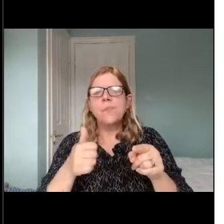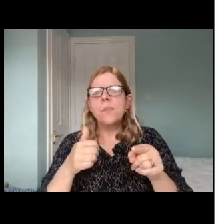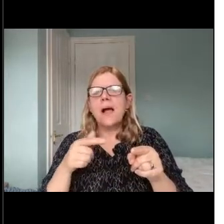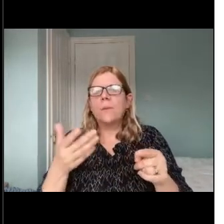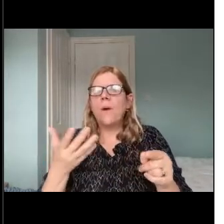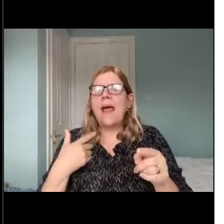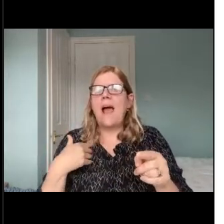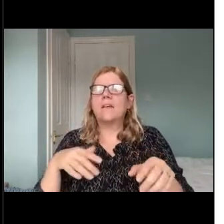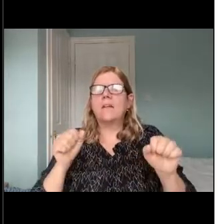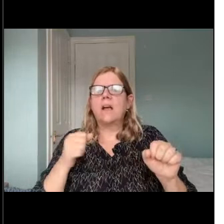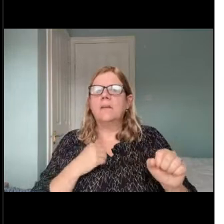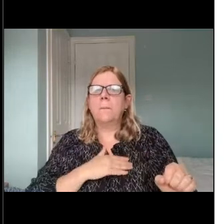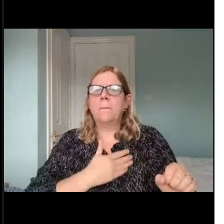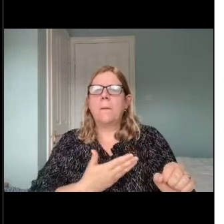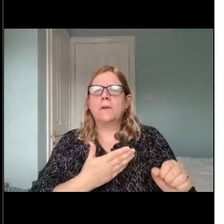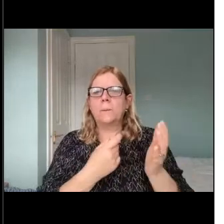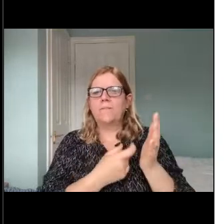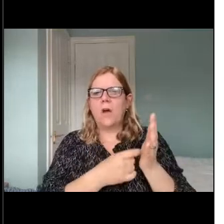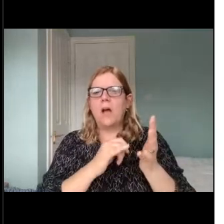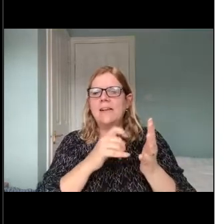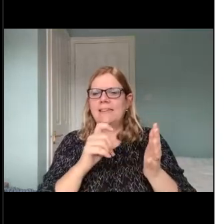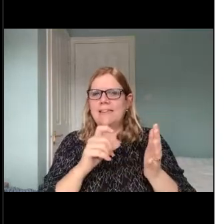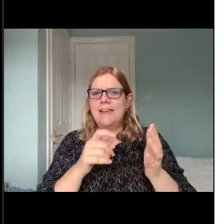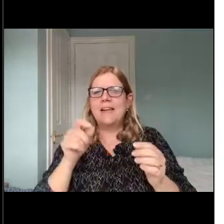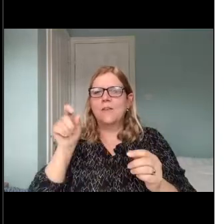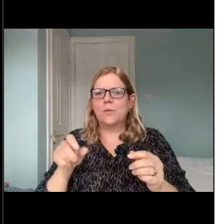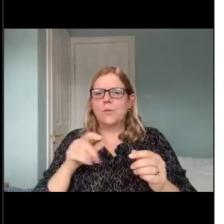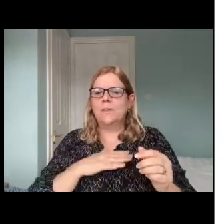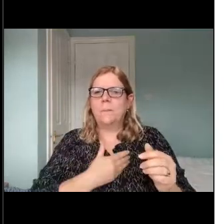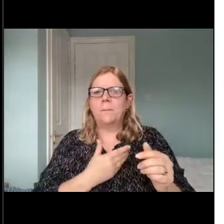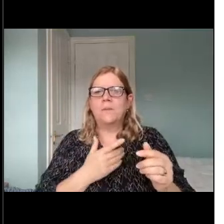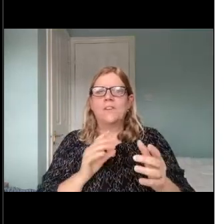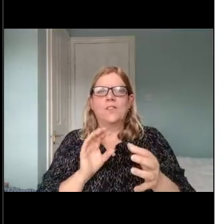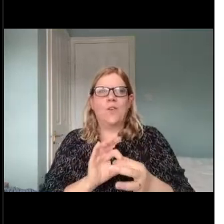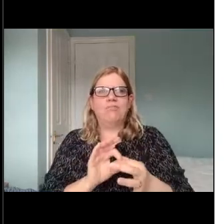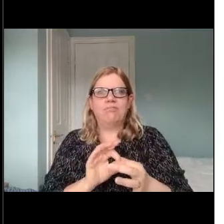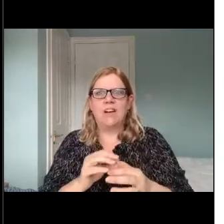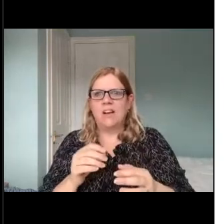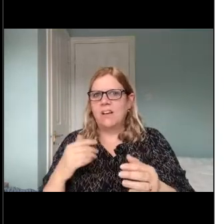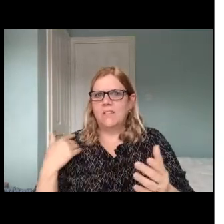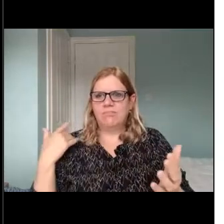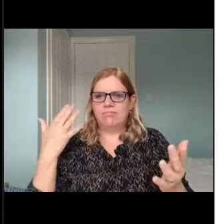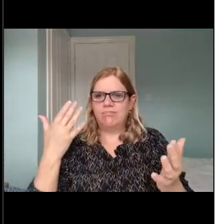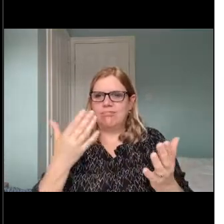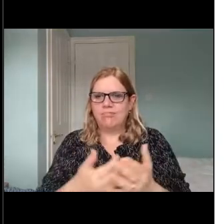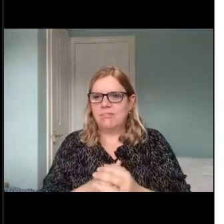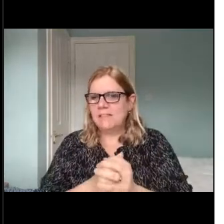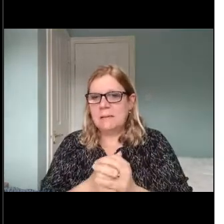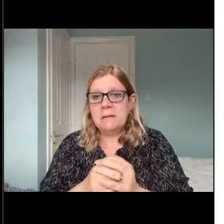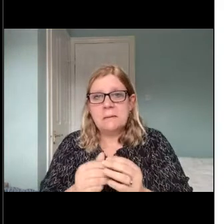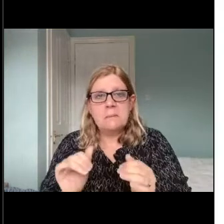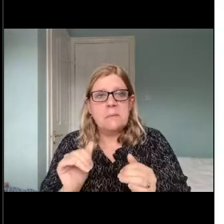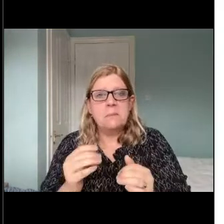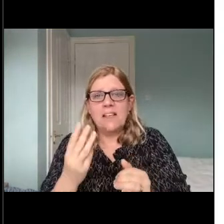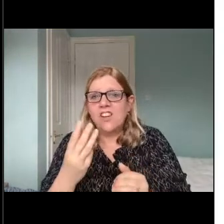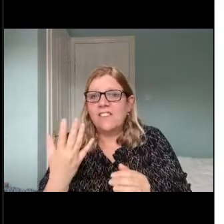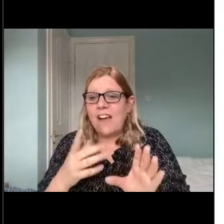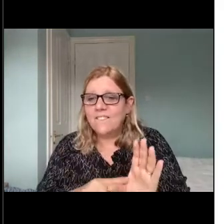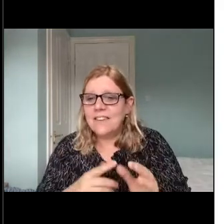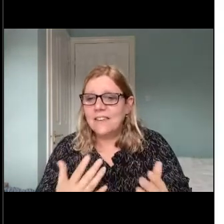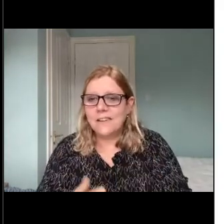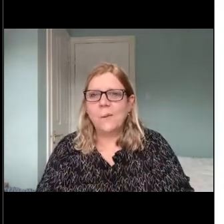at the University of the West of Scotland, and that's where I started my membership of the Institute and the Royal Society